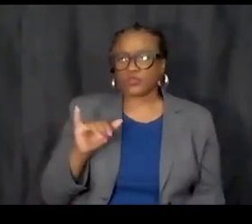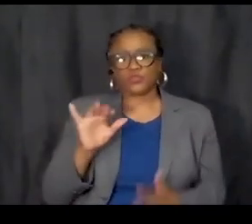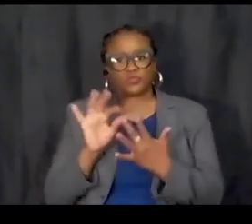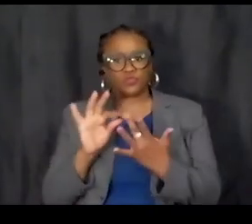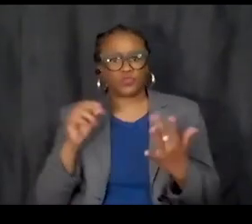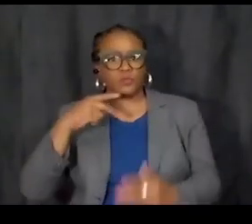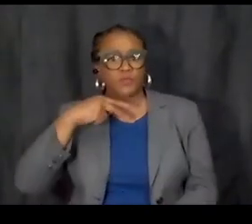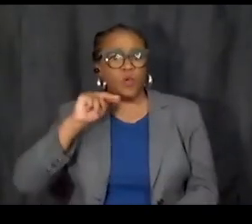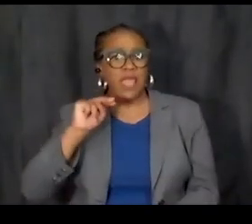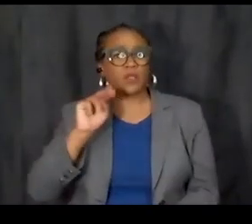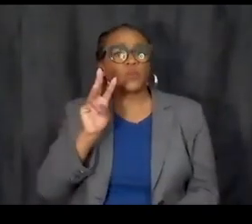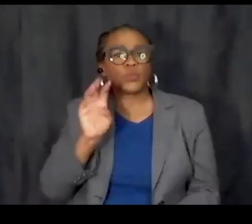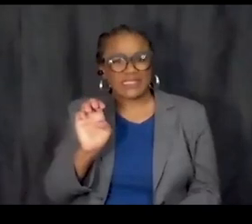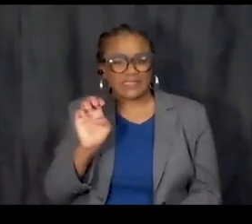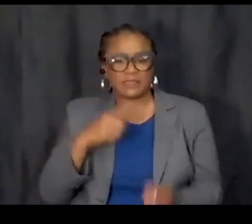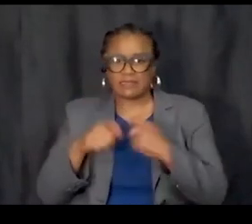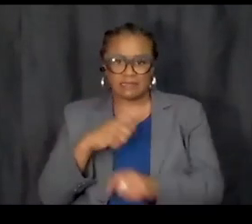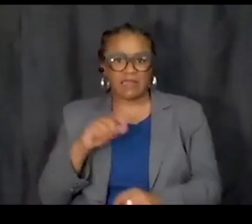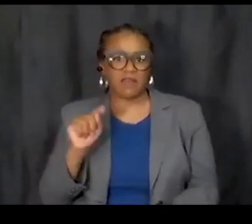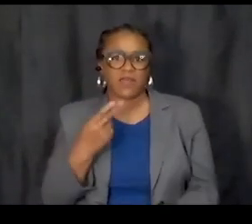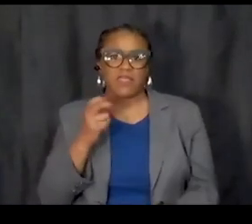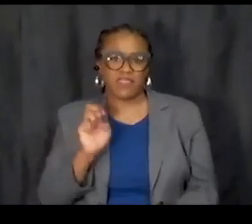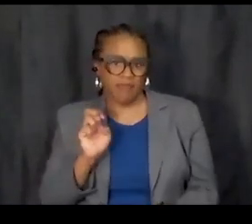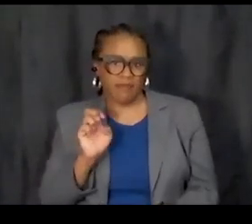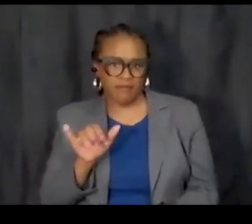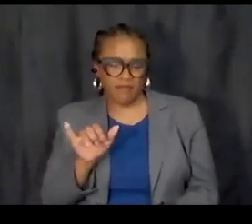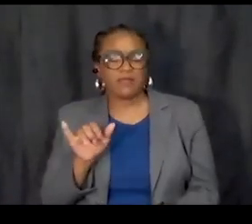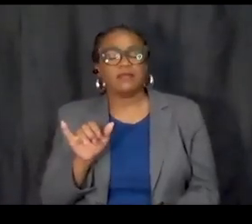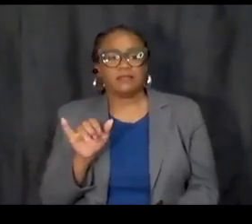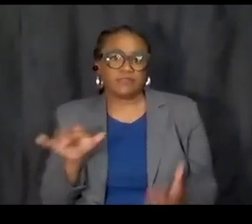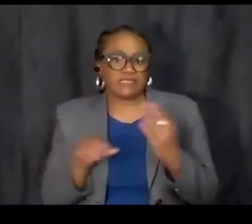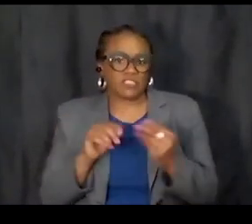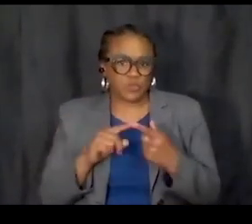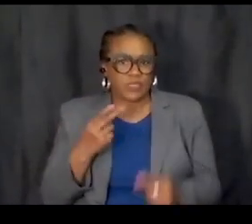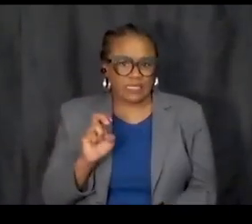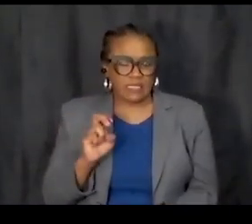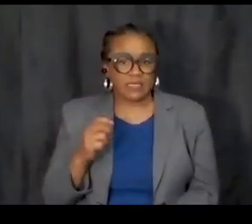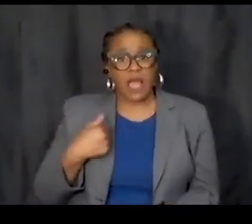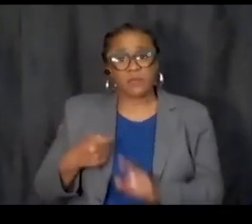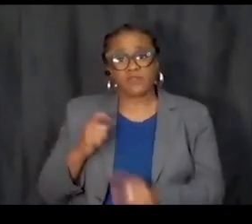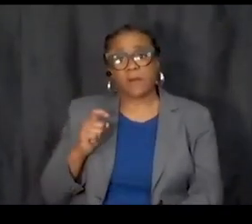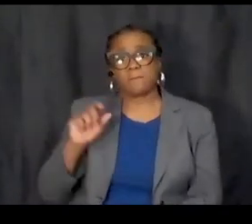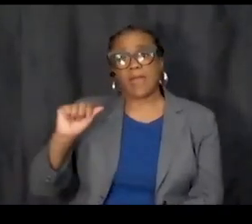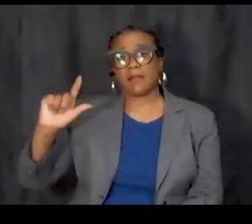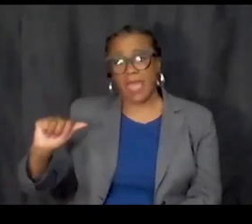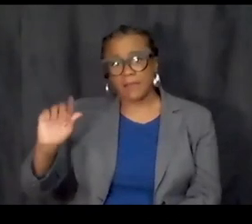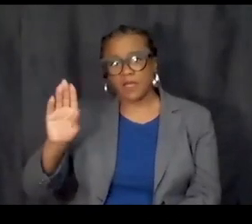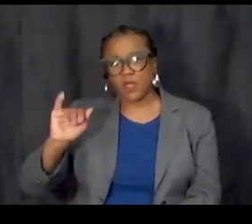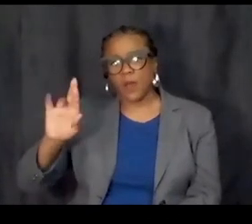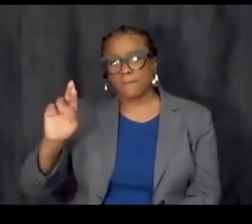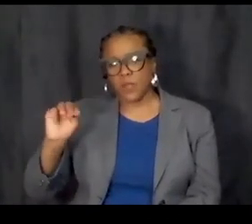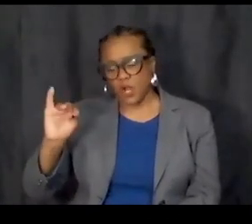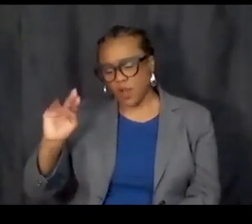we rather than they in addition to he. And I am speaking to you from Birmingham, Alabama, which is the